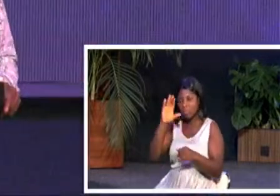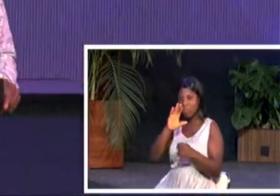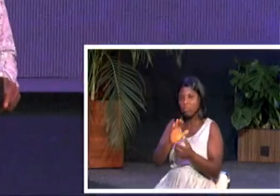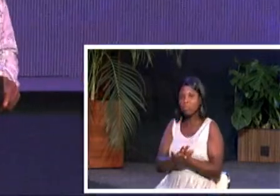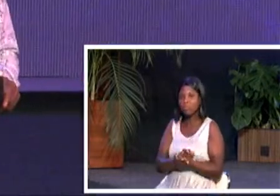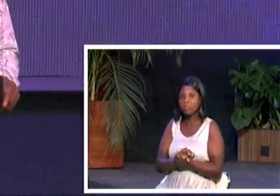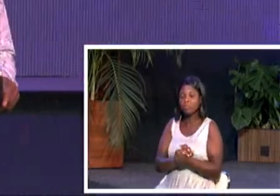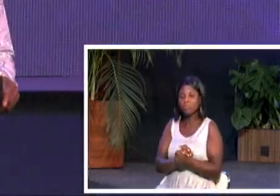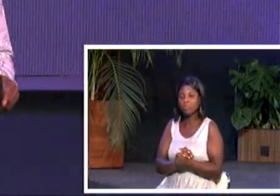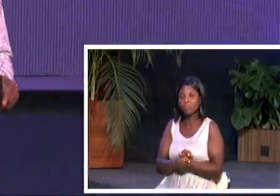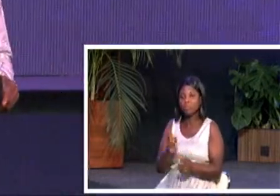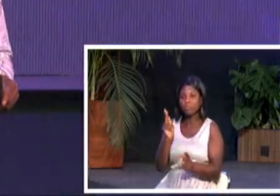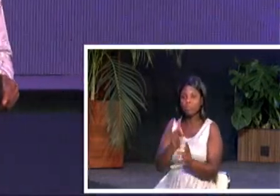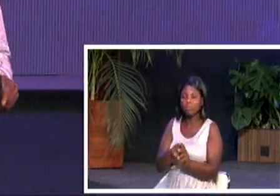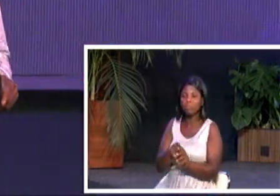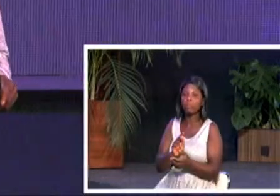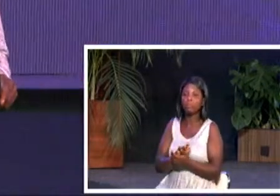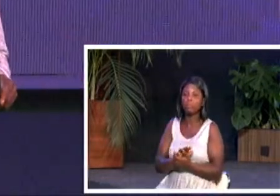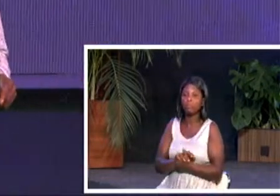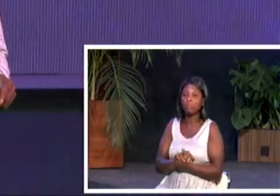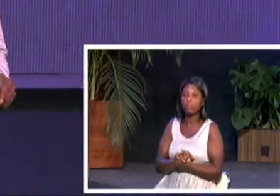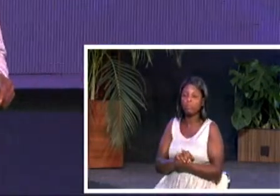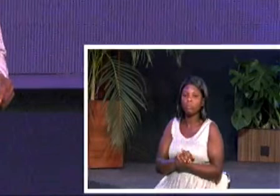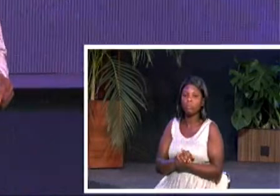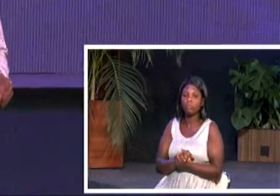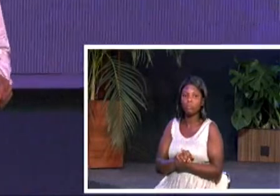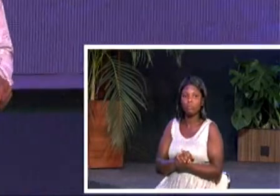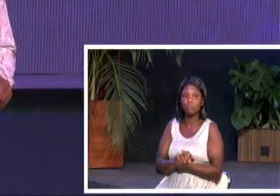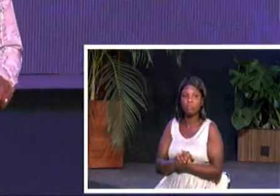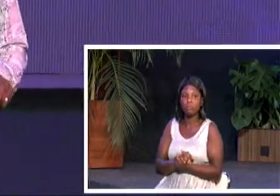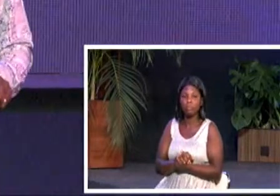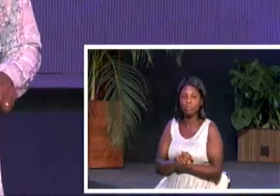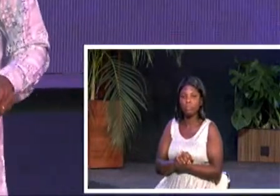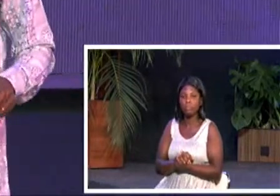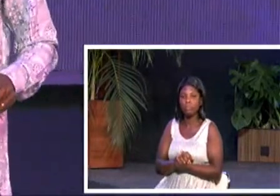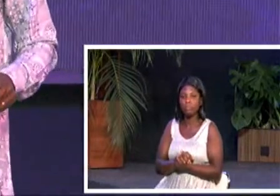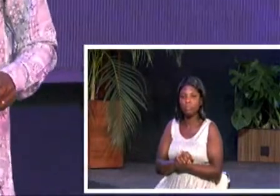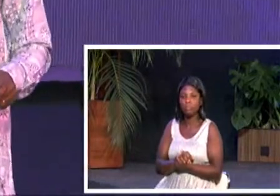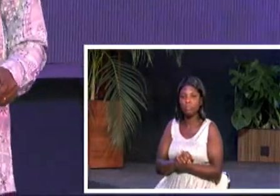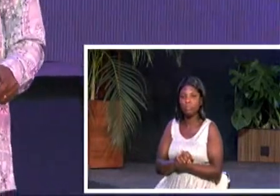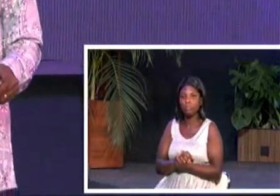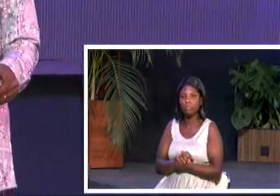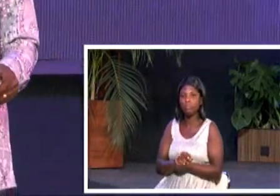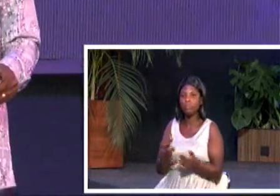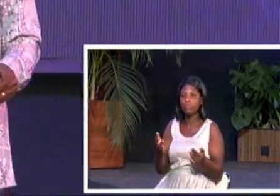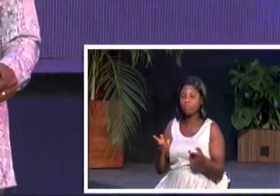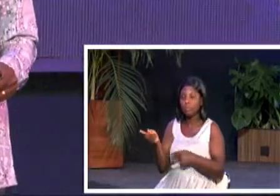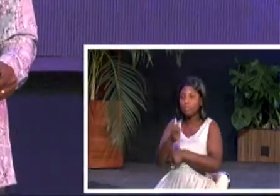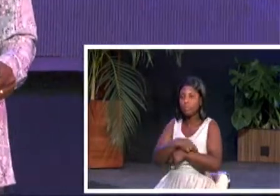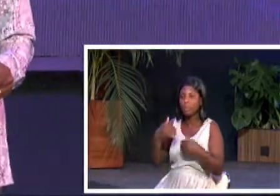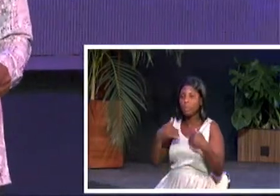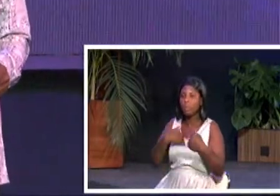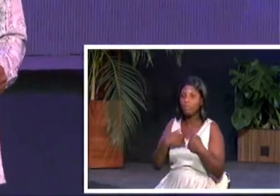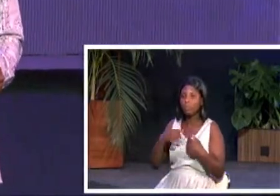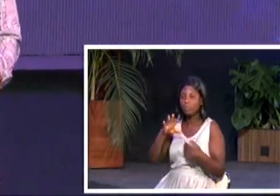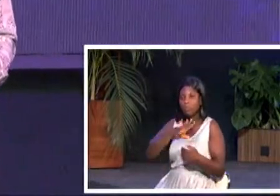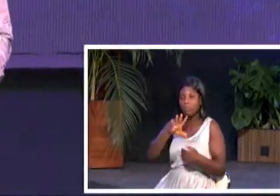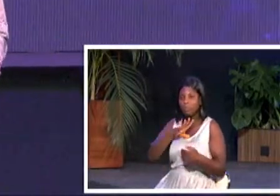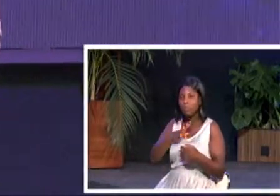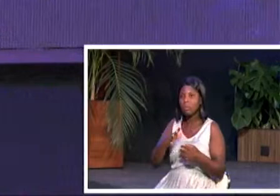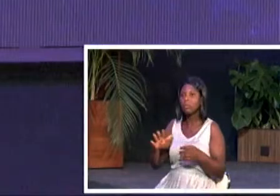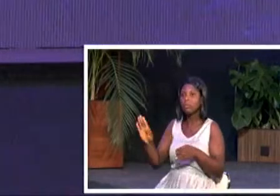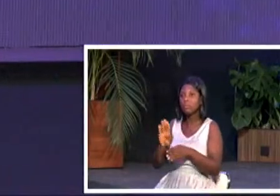presentations. Today we have a fine business leader who left her job